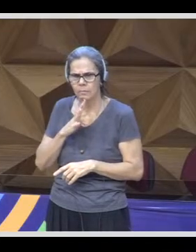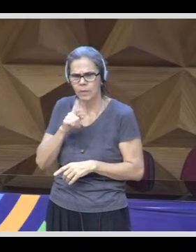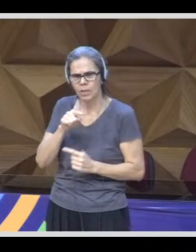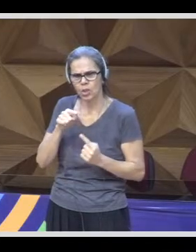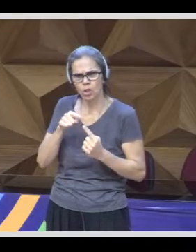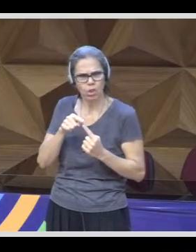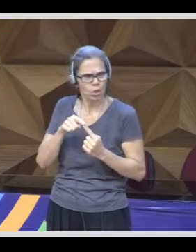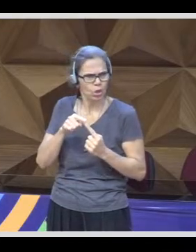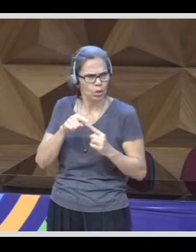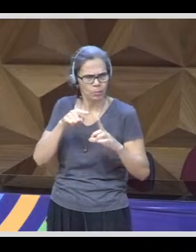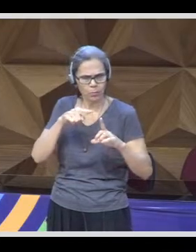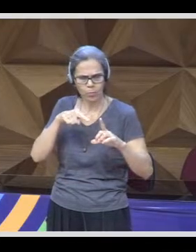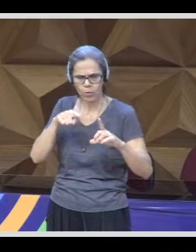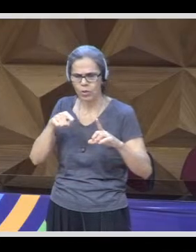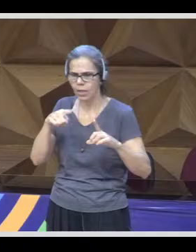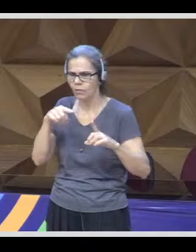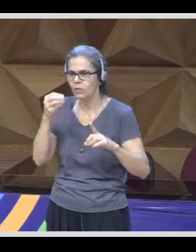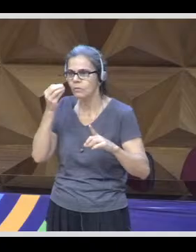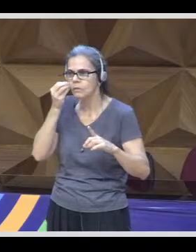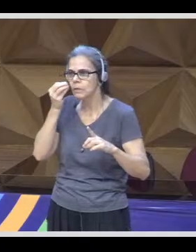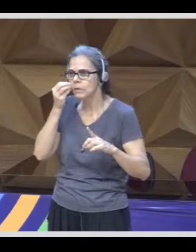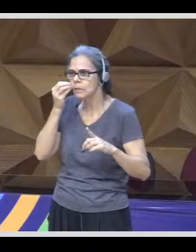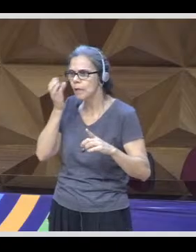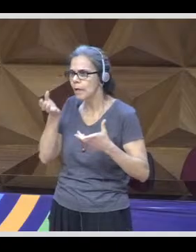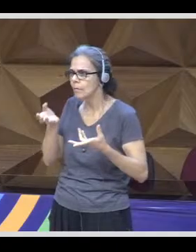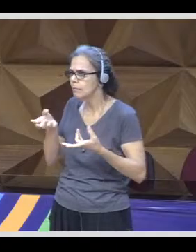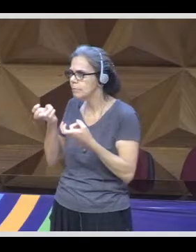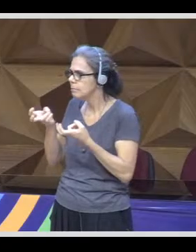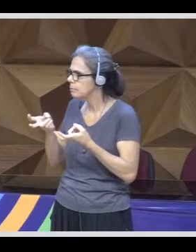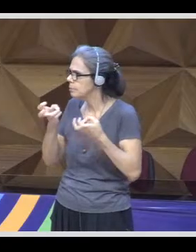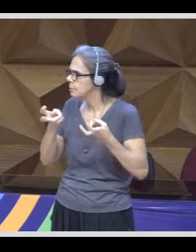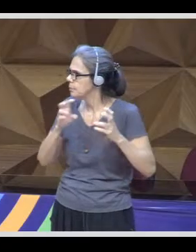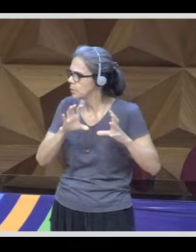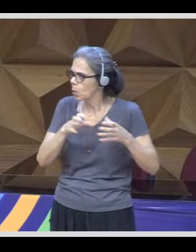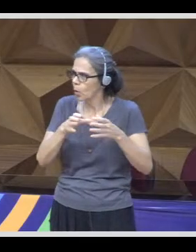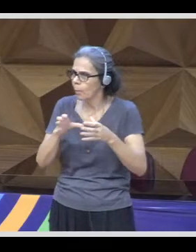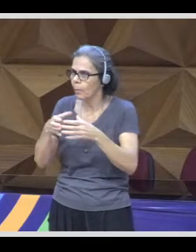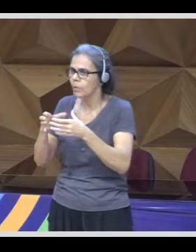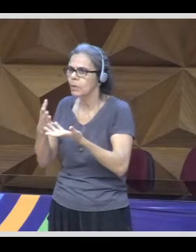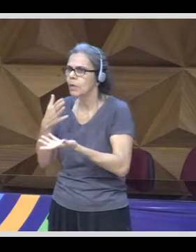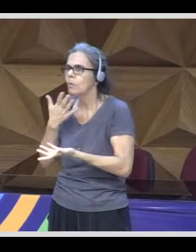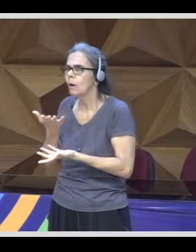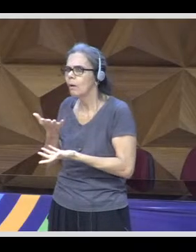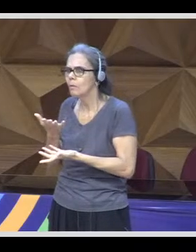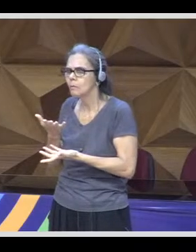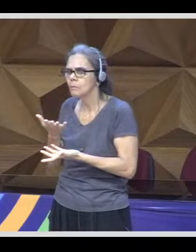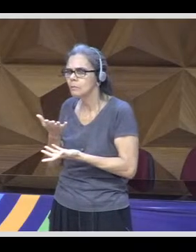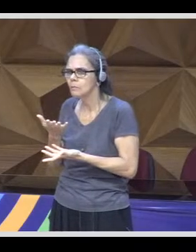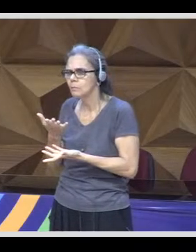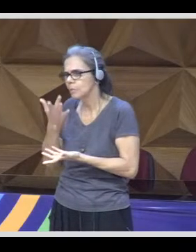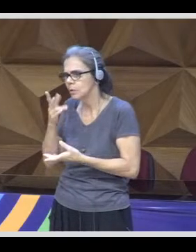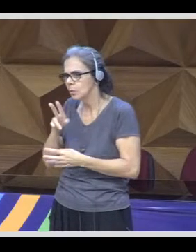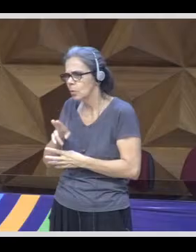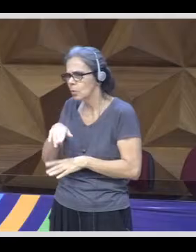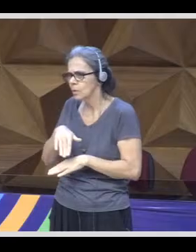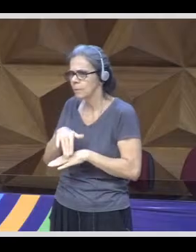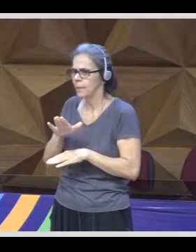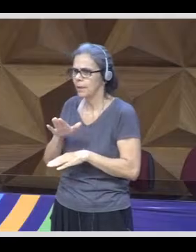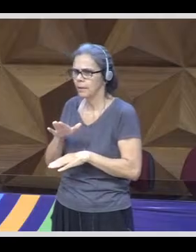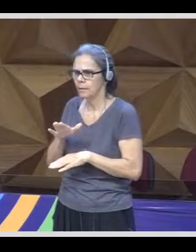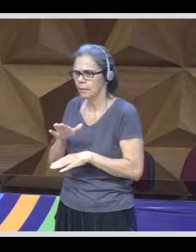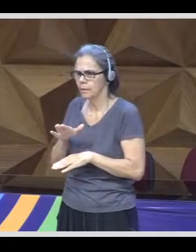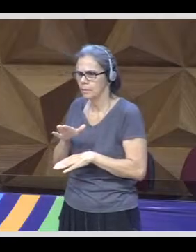on these networks and try to identify groups of users. Because in this network, I connect users who share the same